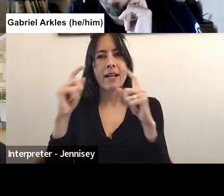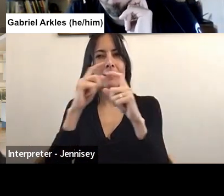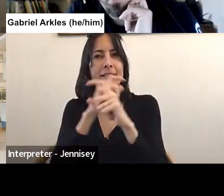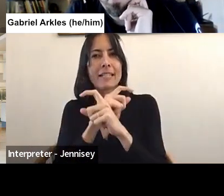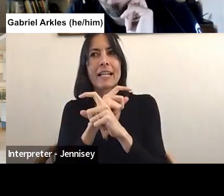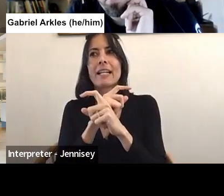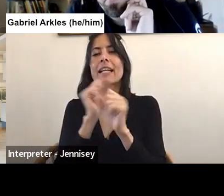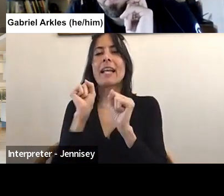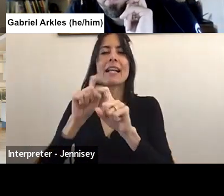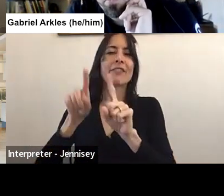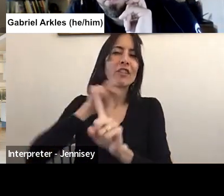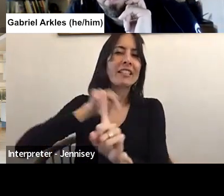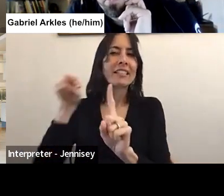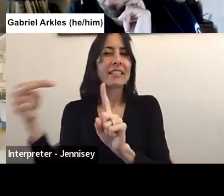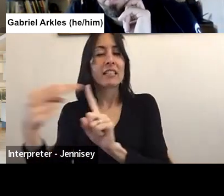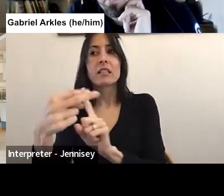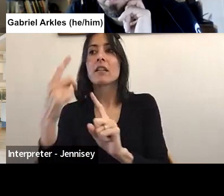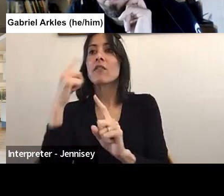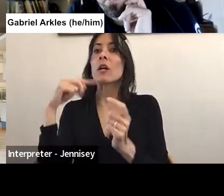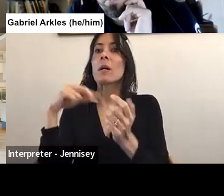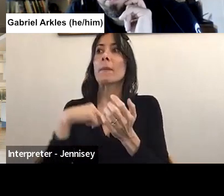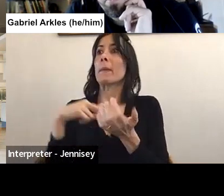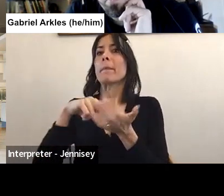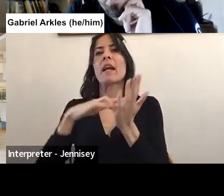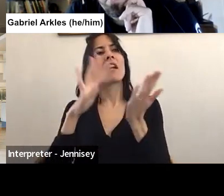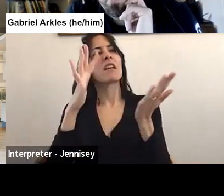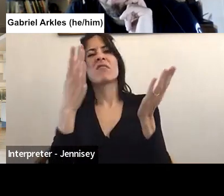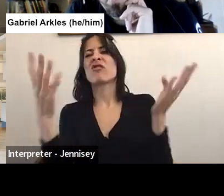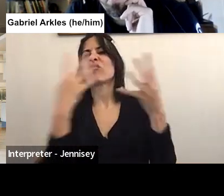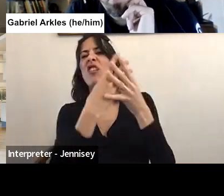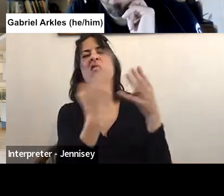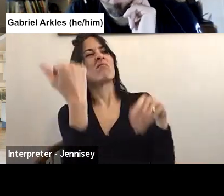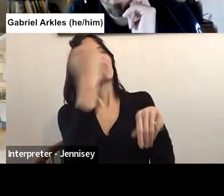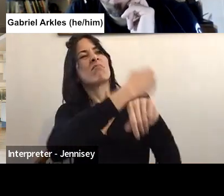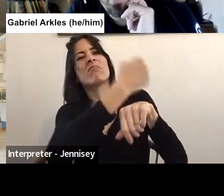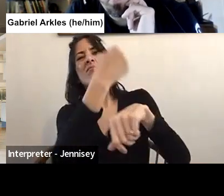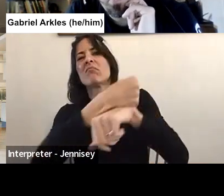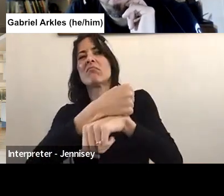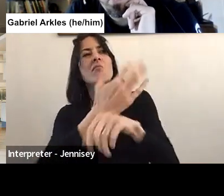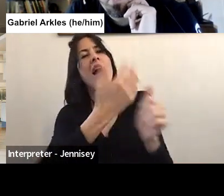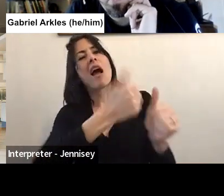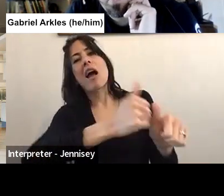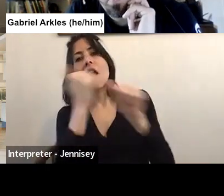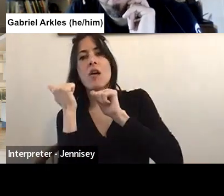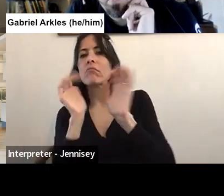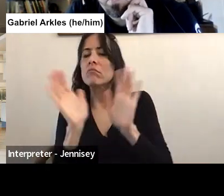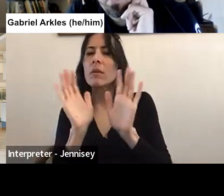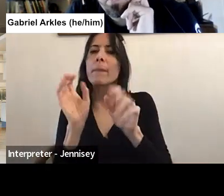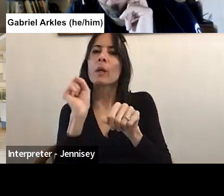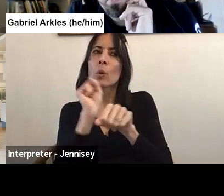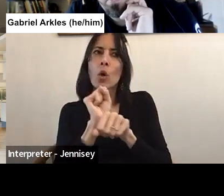people. For me, it does not mean free them all tomorrow. For me, it means let's work to get people free and let's do this in a